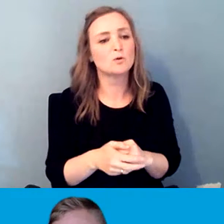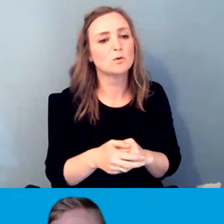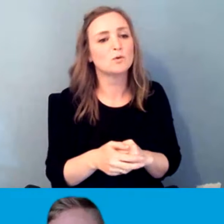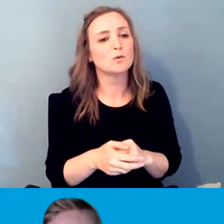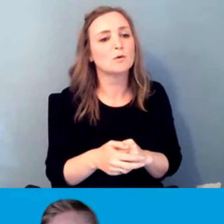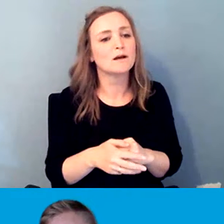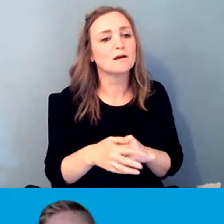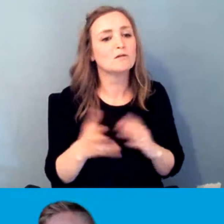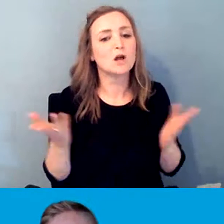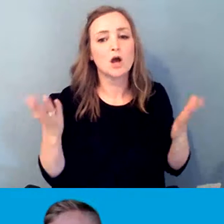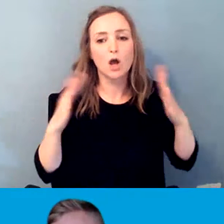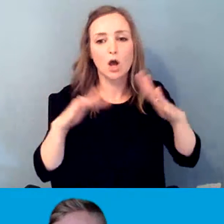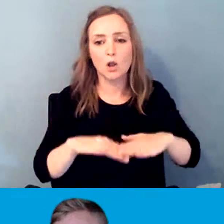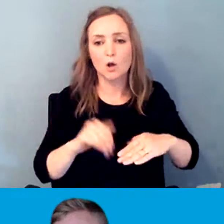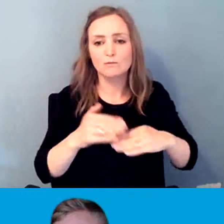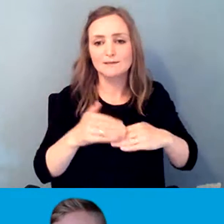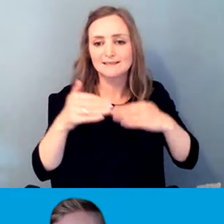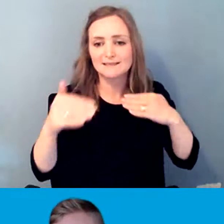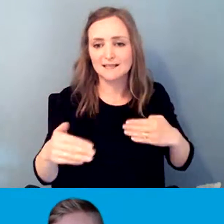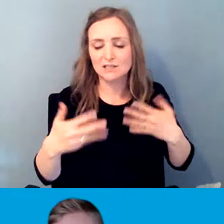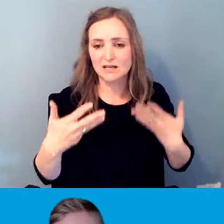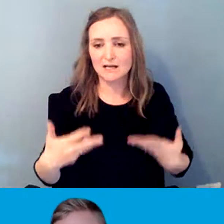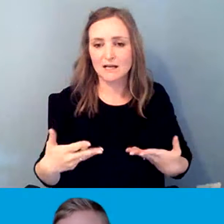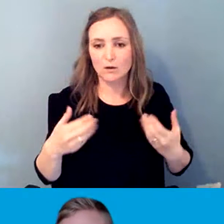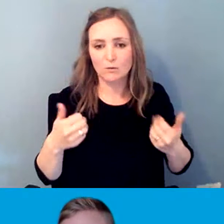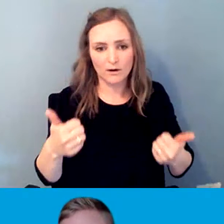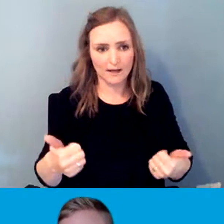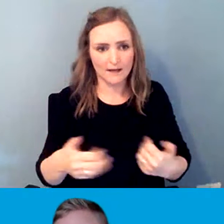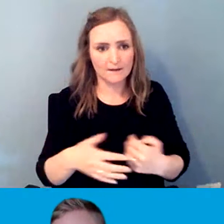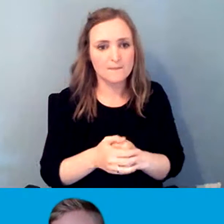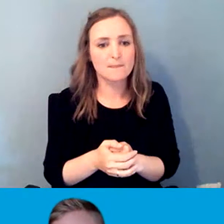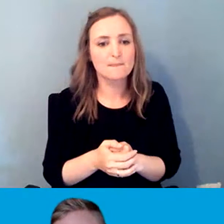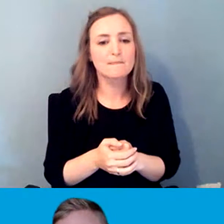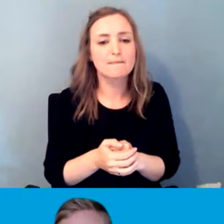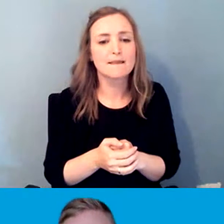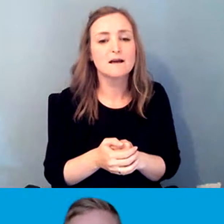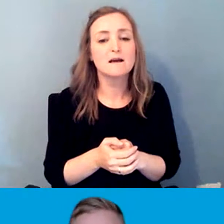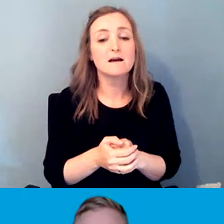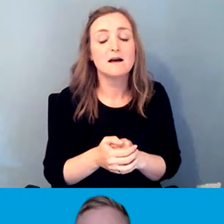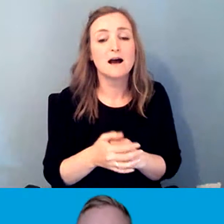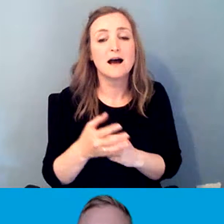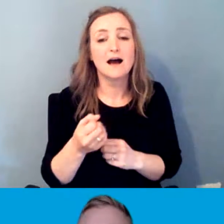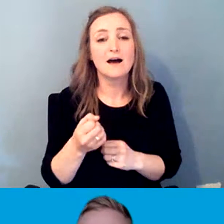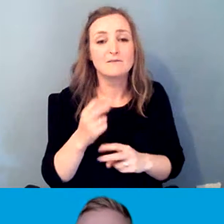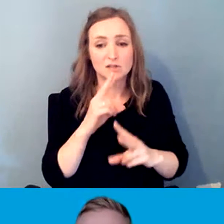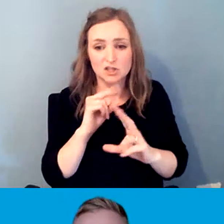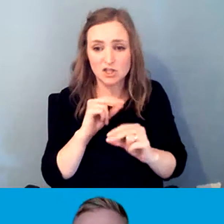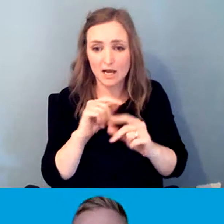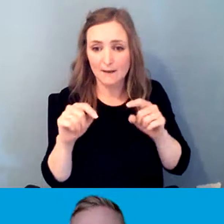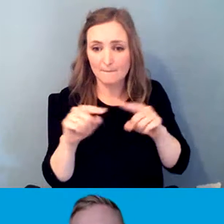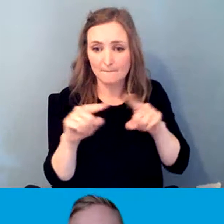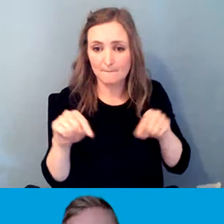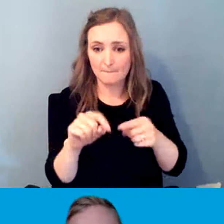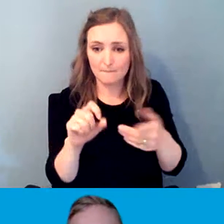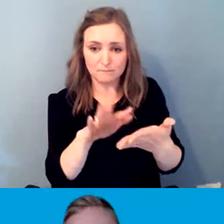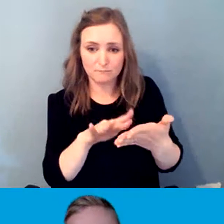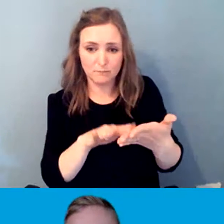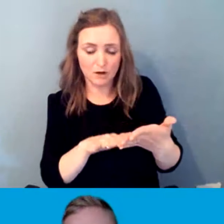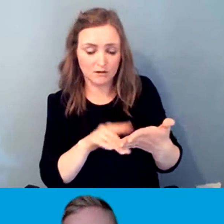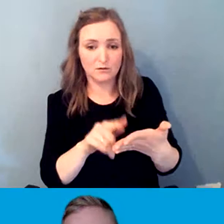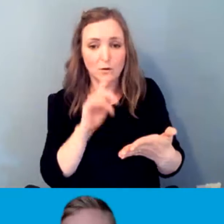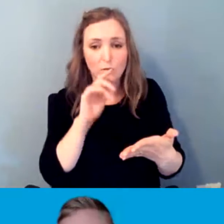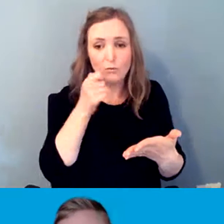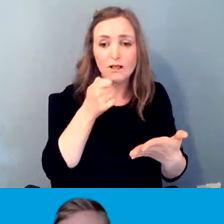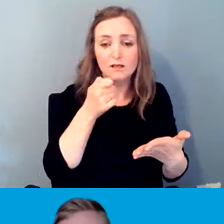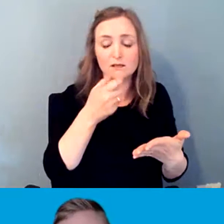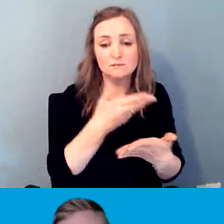session to a close. I've picked up a couple of comments from the chat box that we'll get back to. Yes, we'll circulate the slides